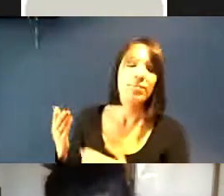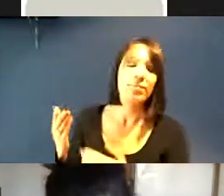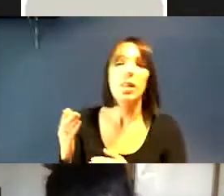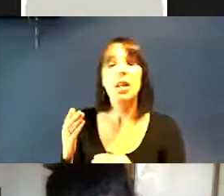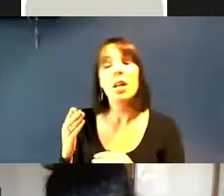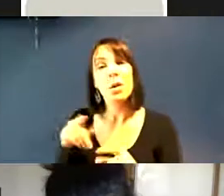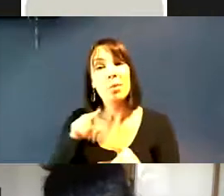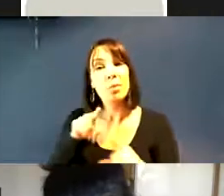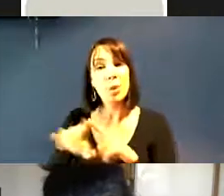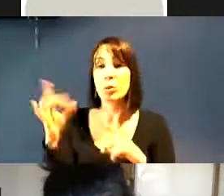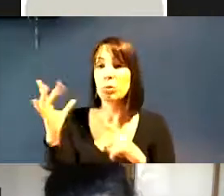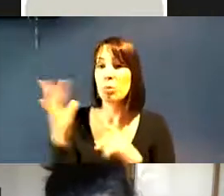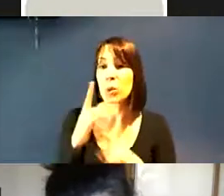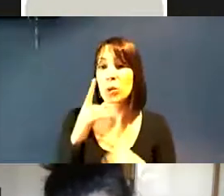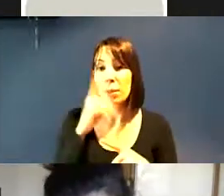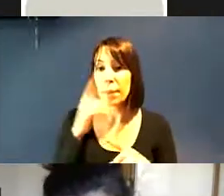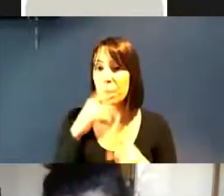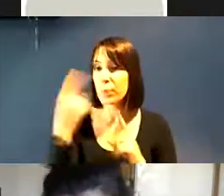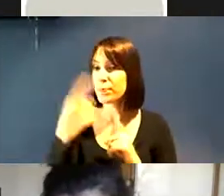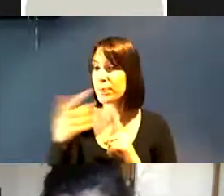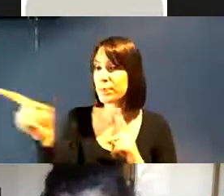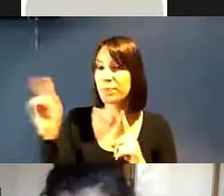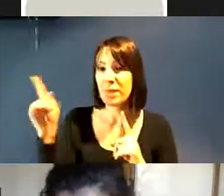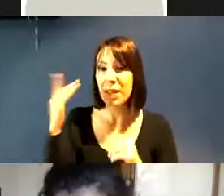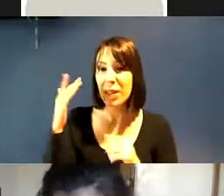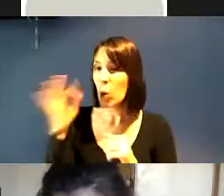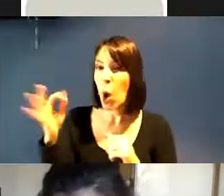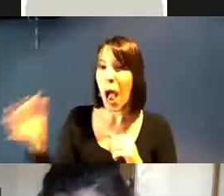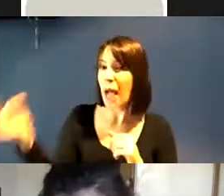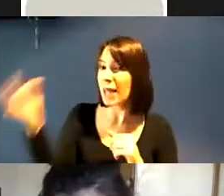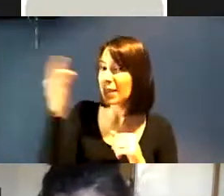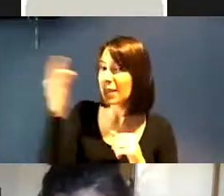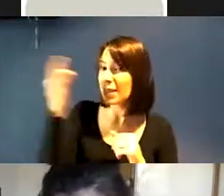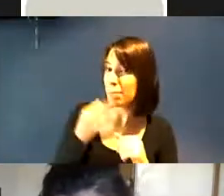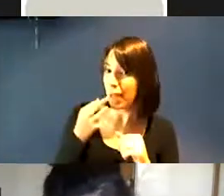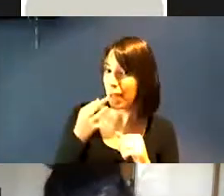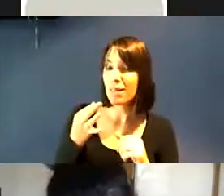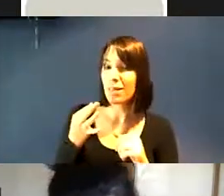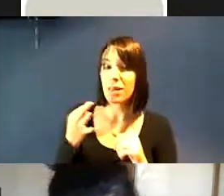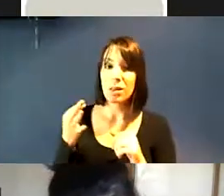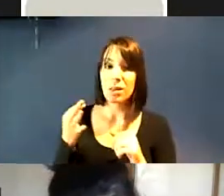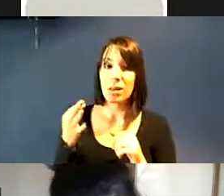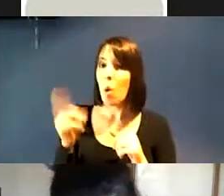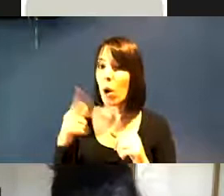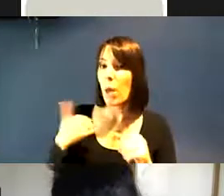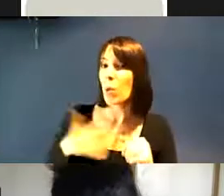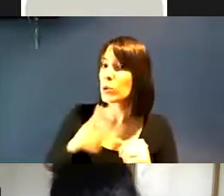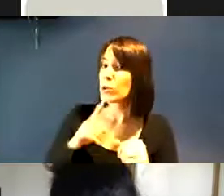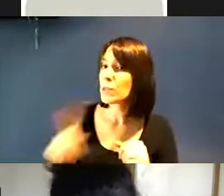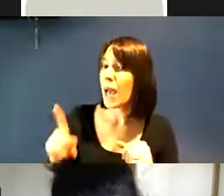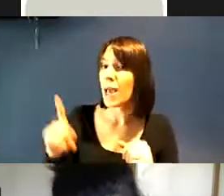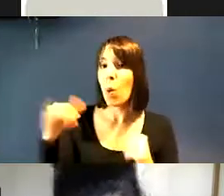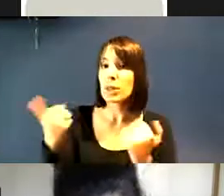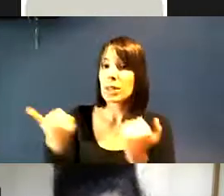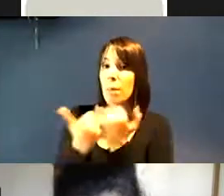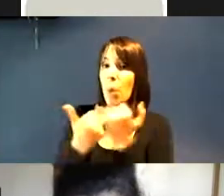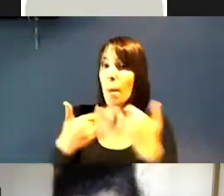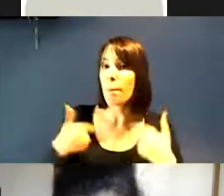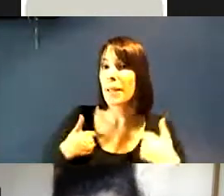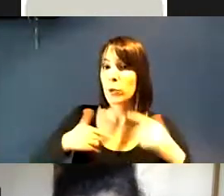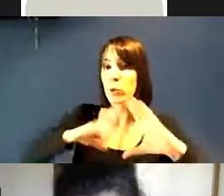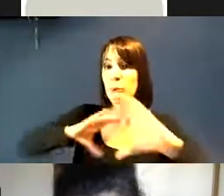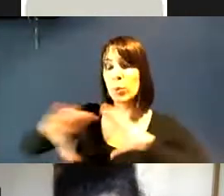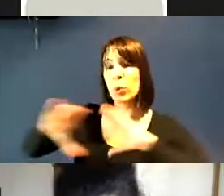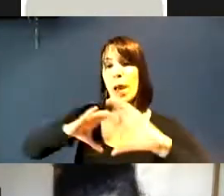me haven't often asked me what I want to say or supported me to communicate the very many ideas that I have.